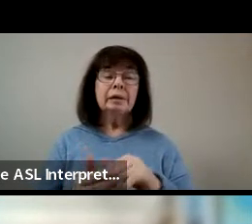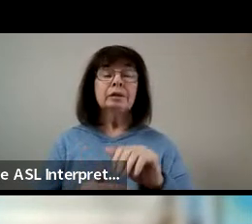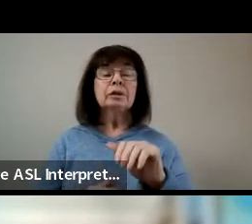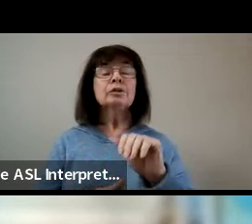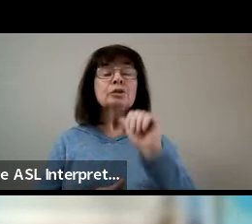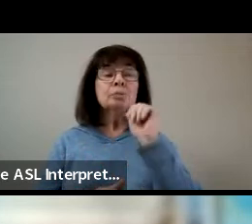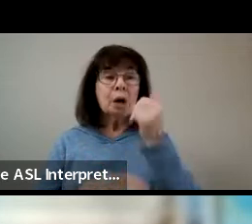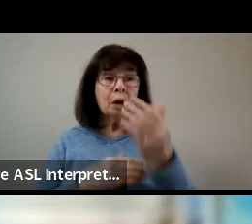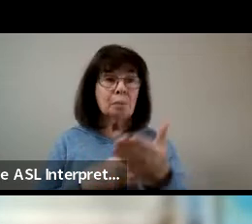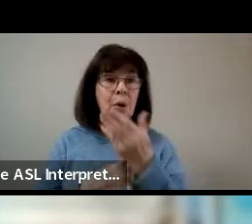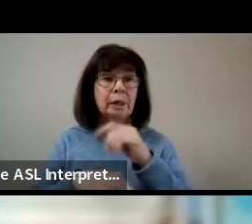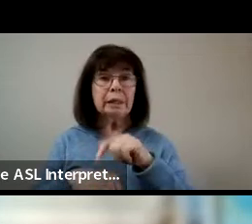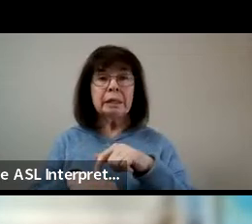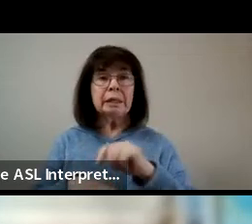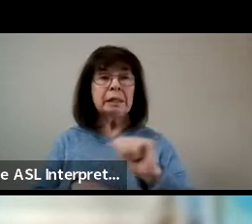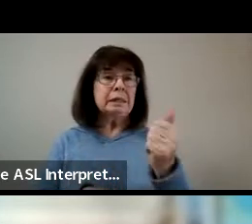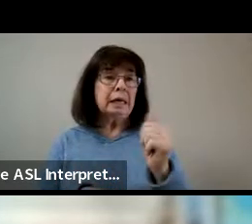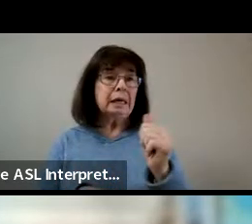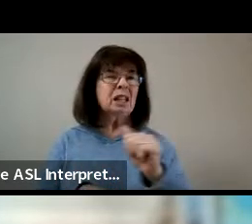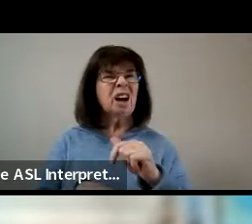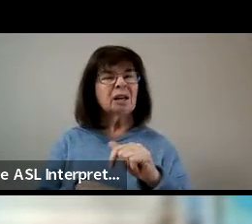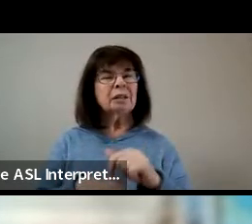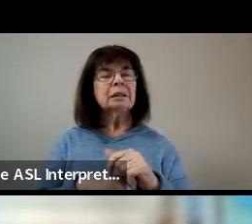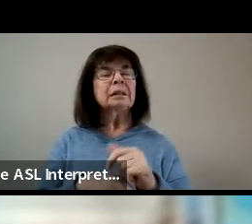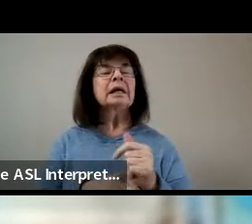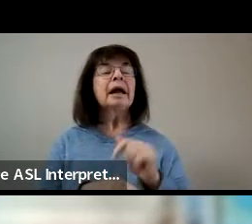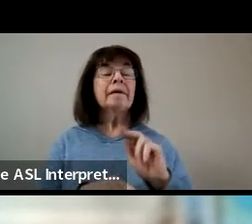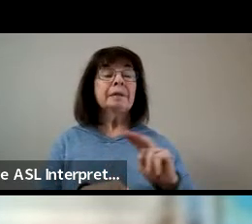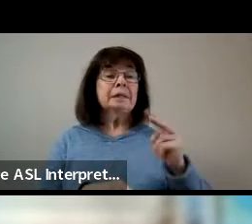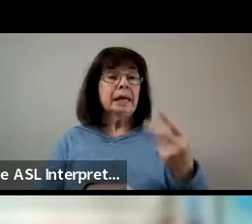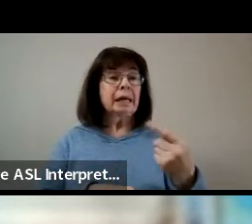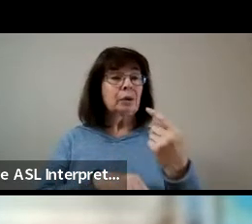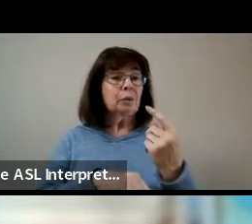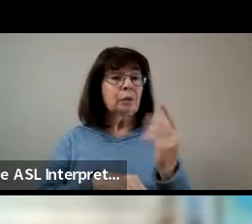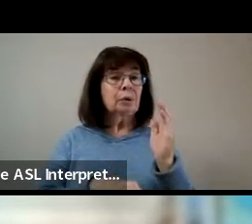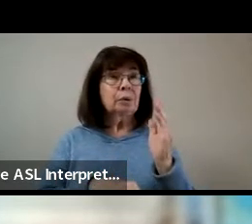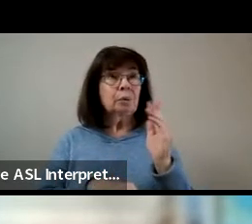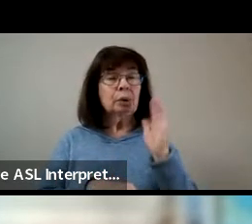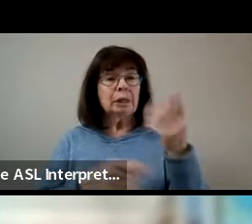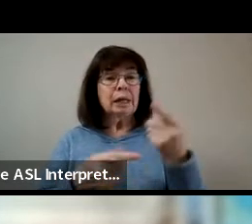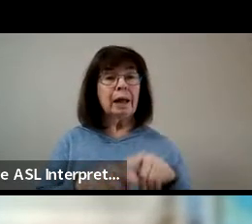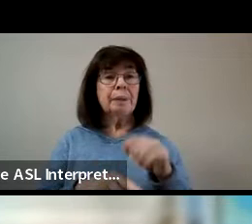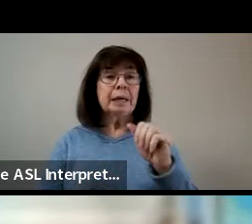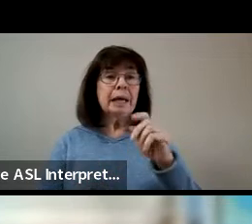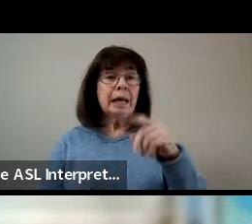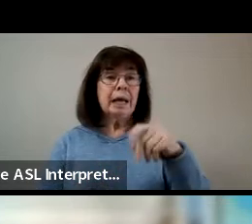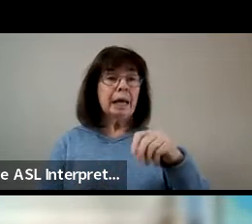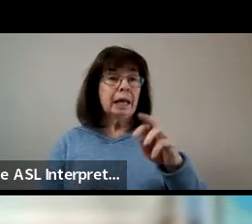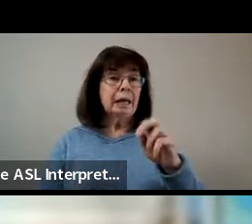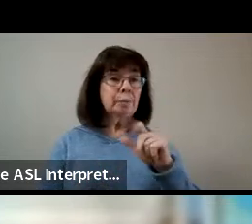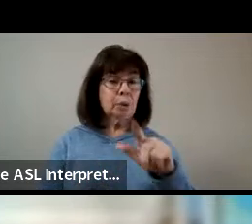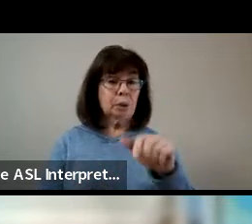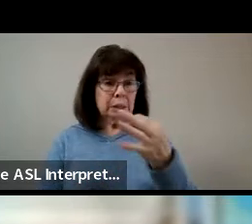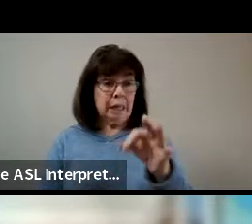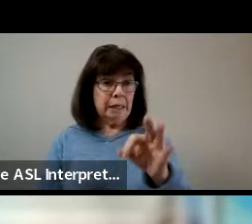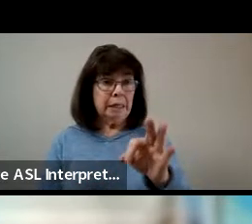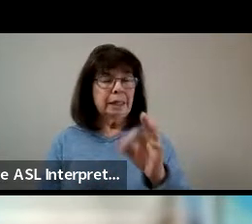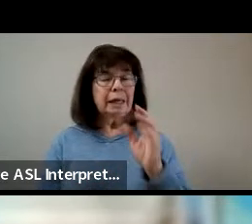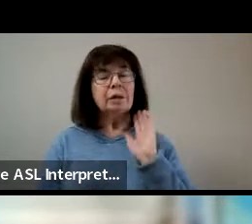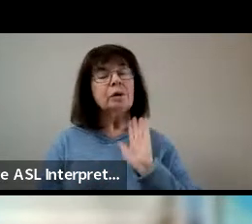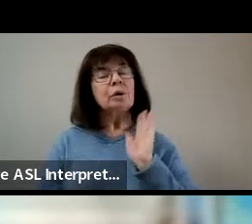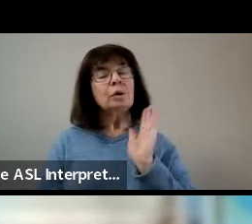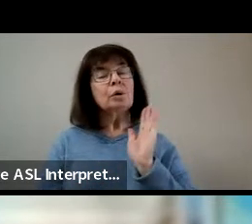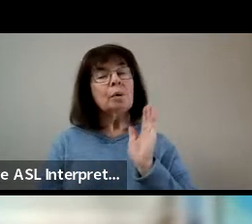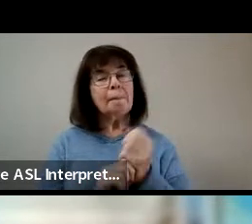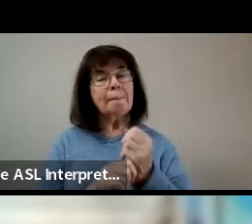11:30. And the second one will be on April 19th, and we will make sure to get this out. This is